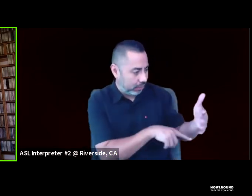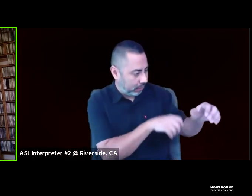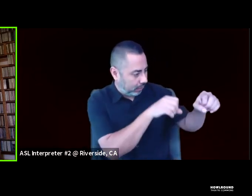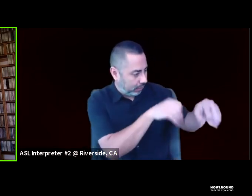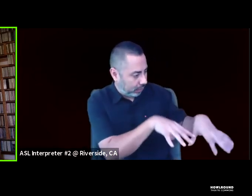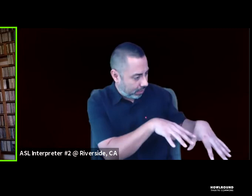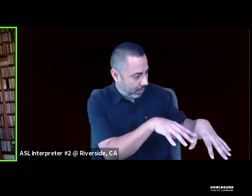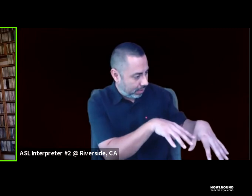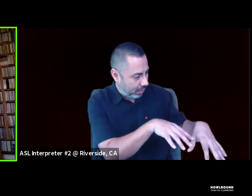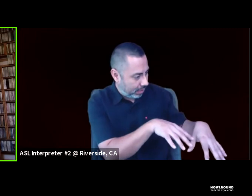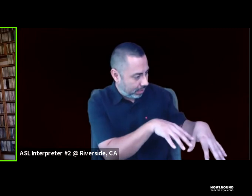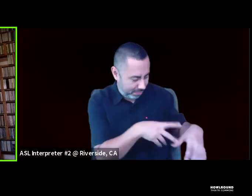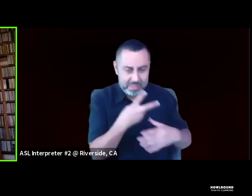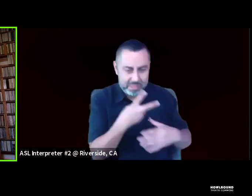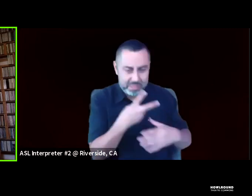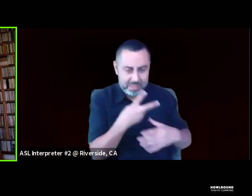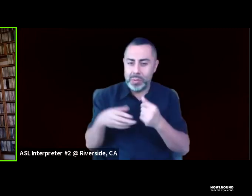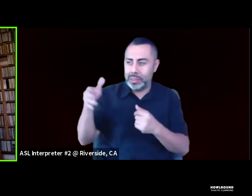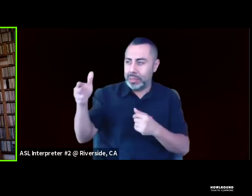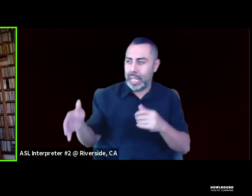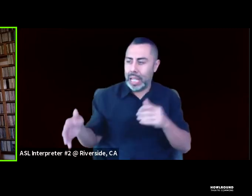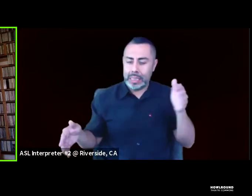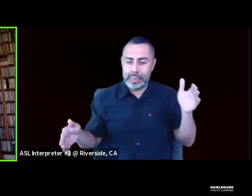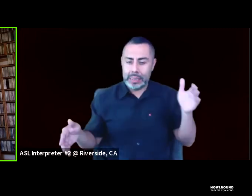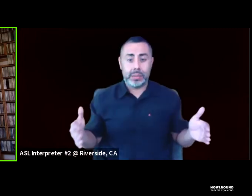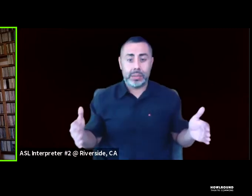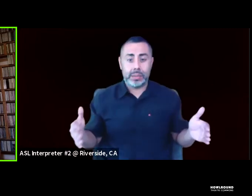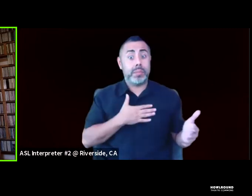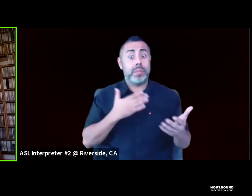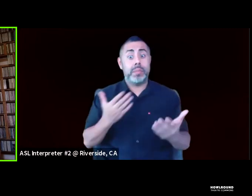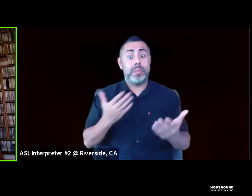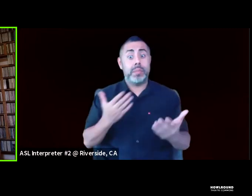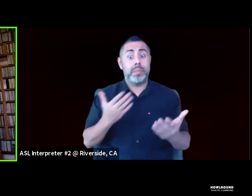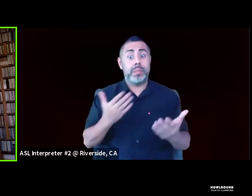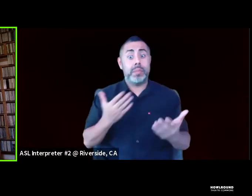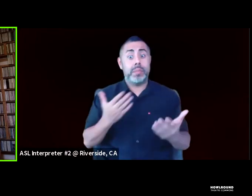more transparency and more collective action.